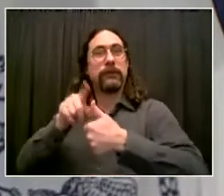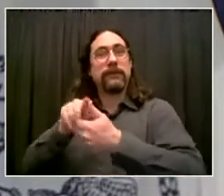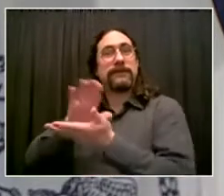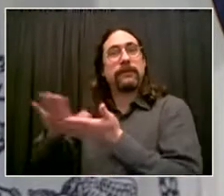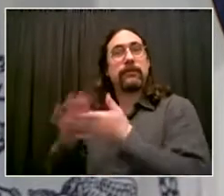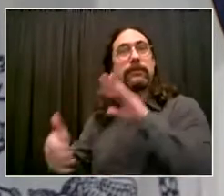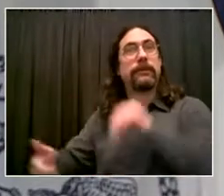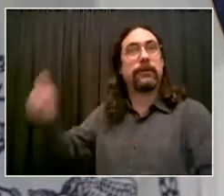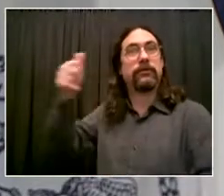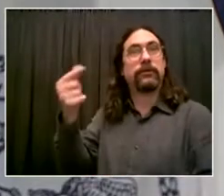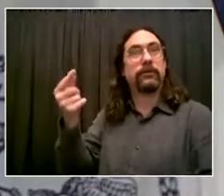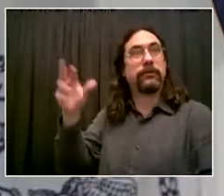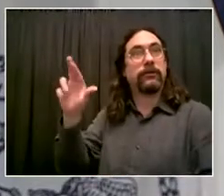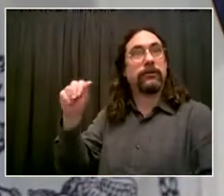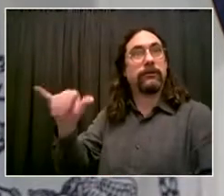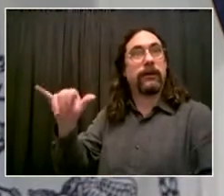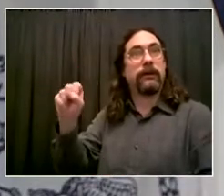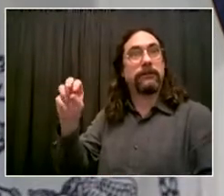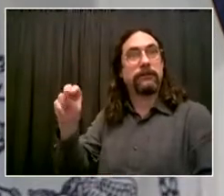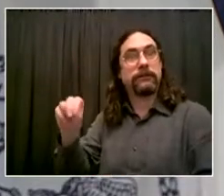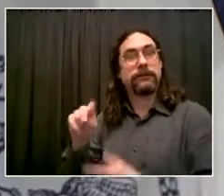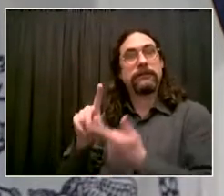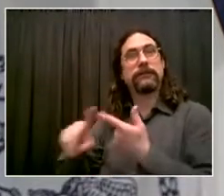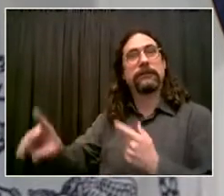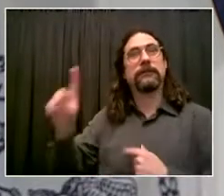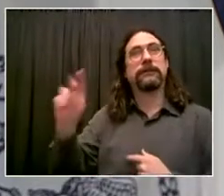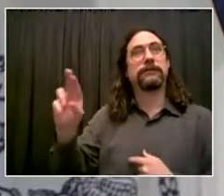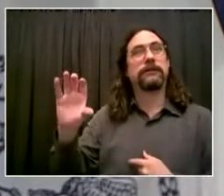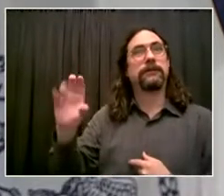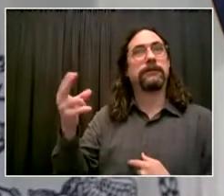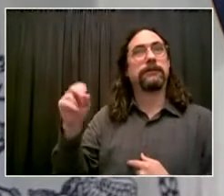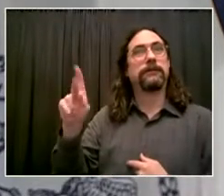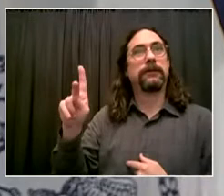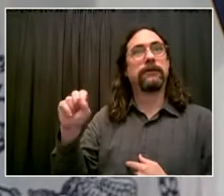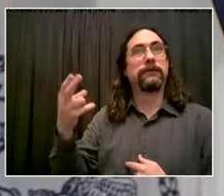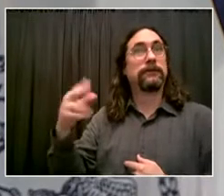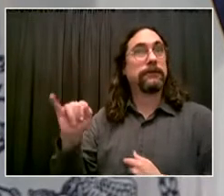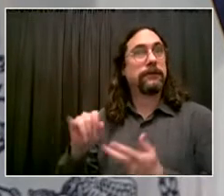Varma, and Dr. Ted Long. With that, we'll go to Juan Manuel from New York One.